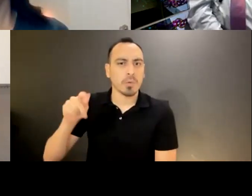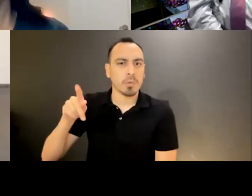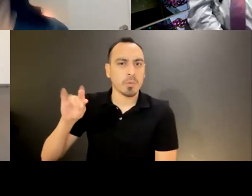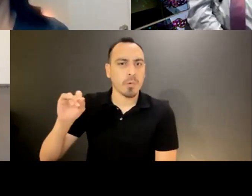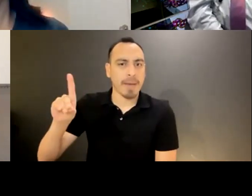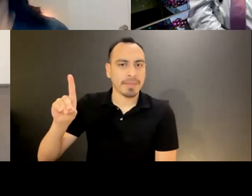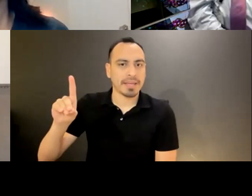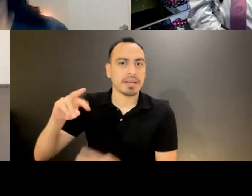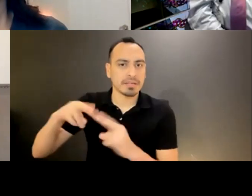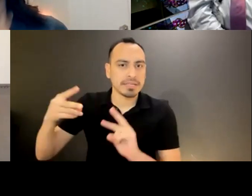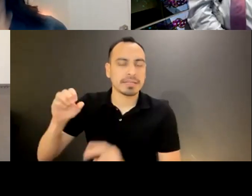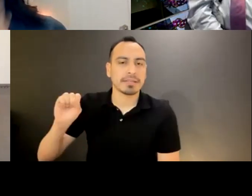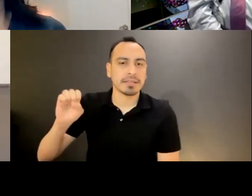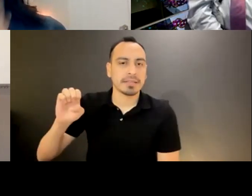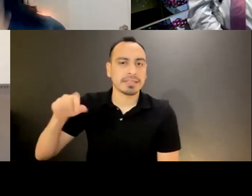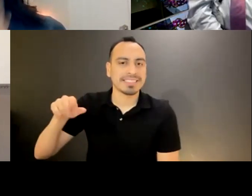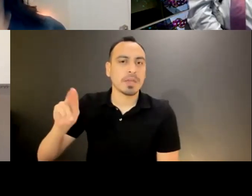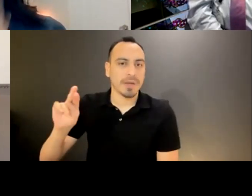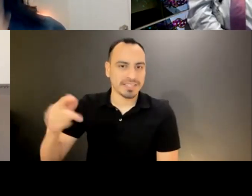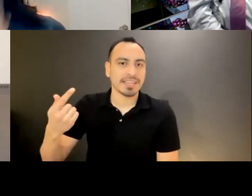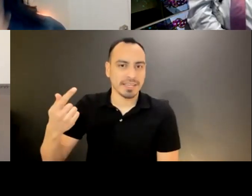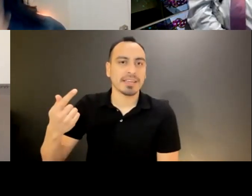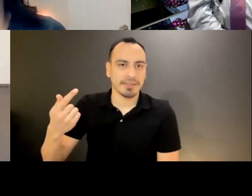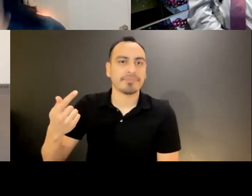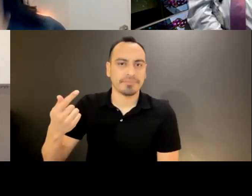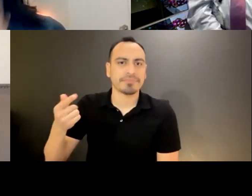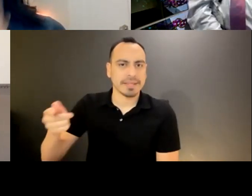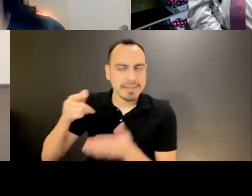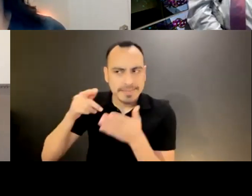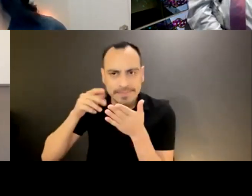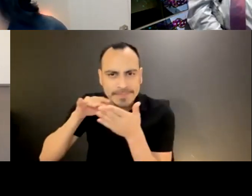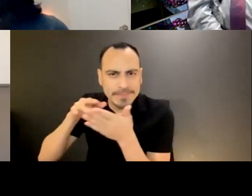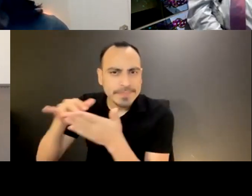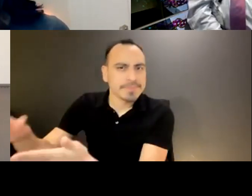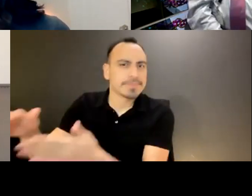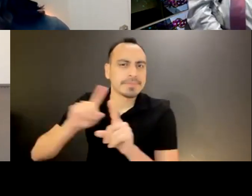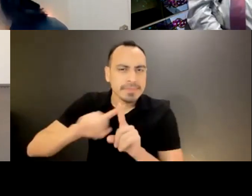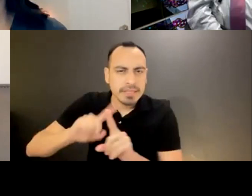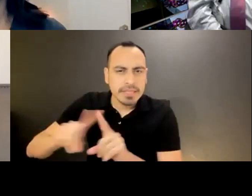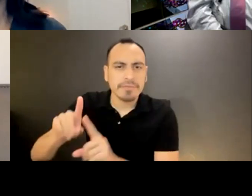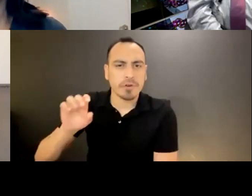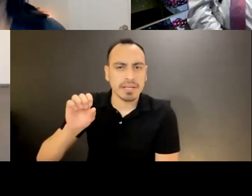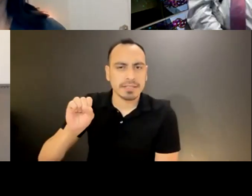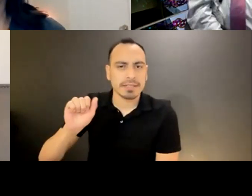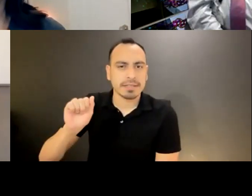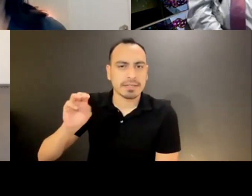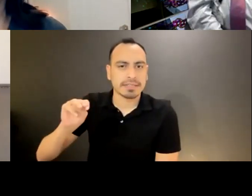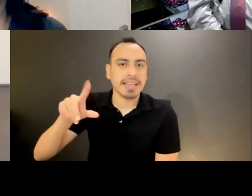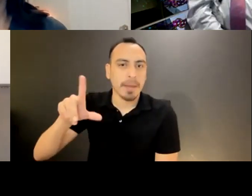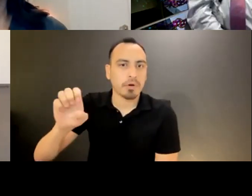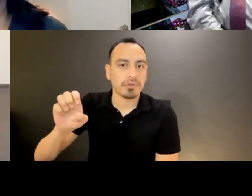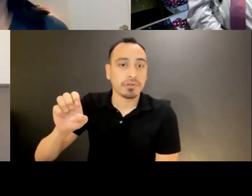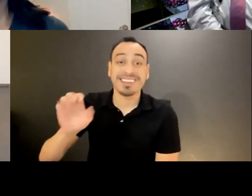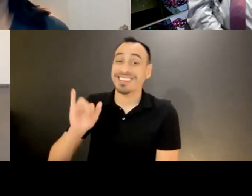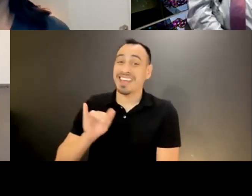starting to validate clinical samples. So the goal will be to be able to sequence all